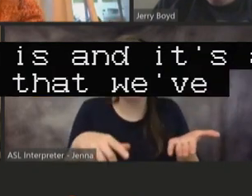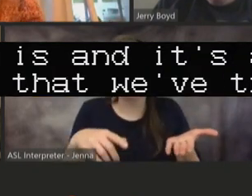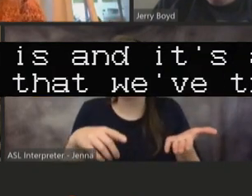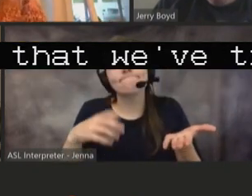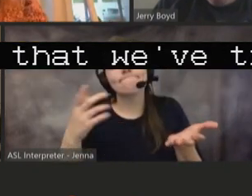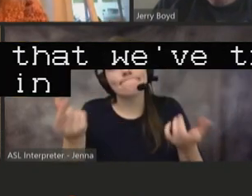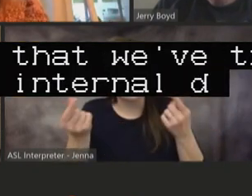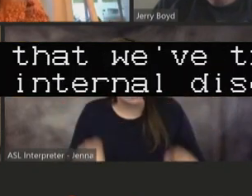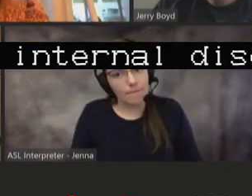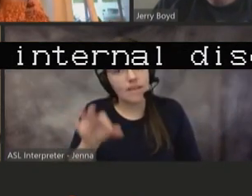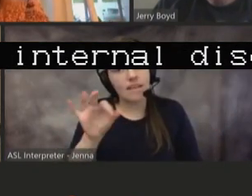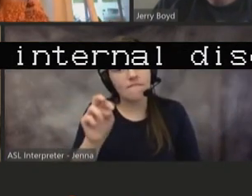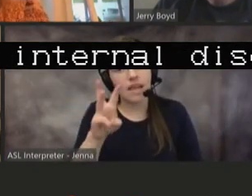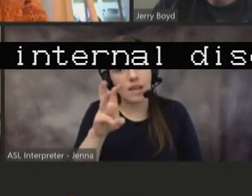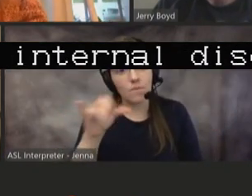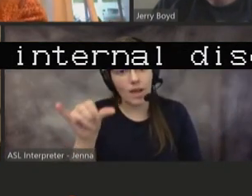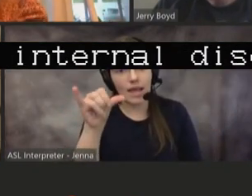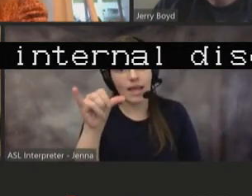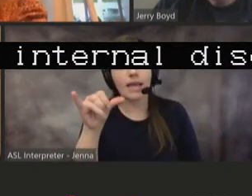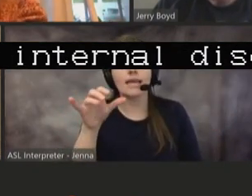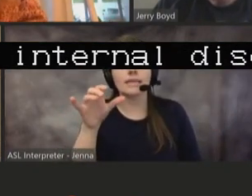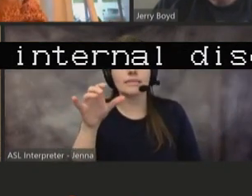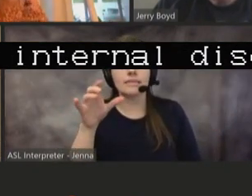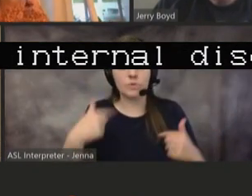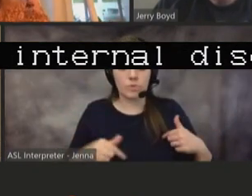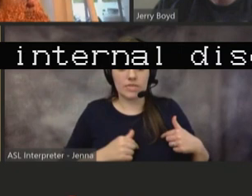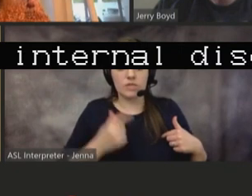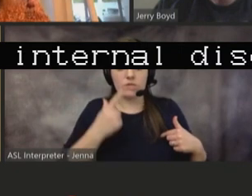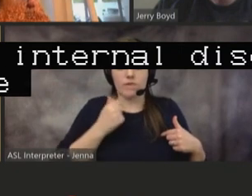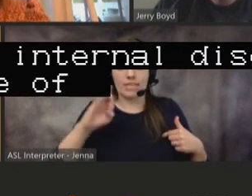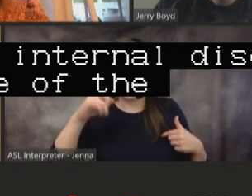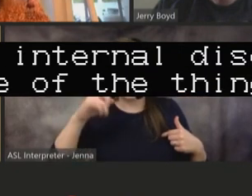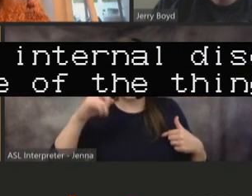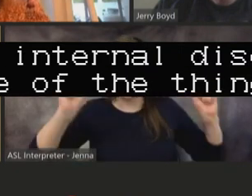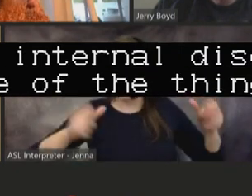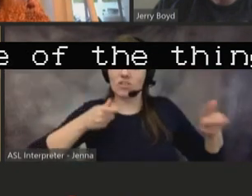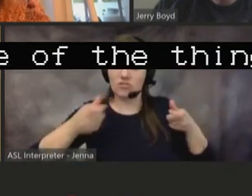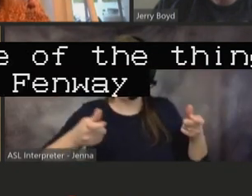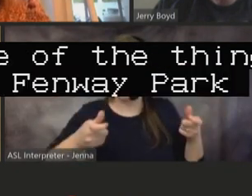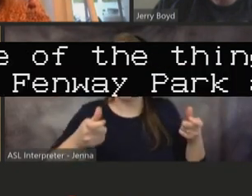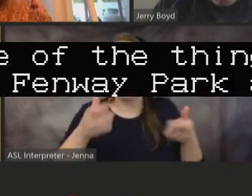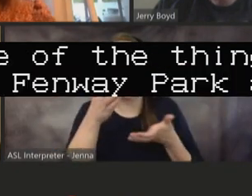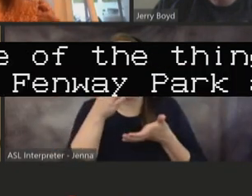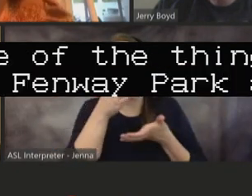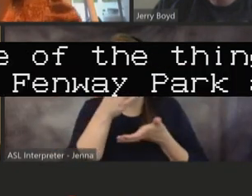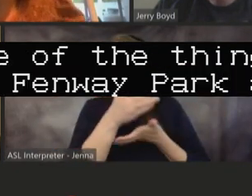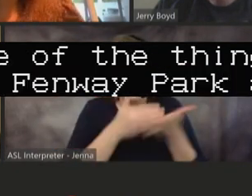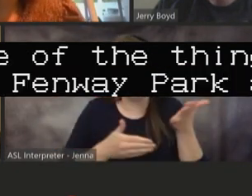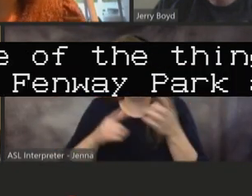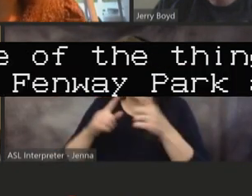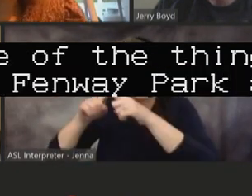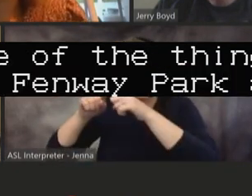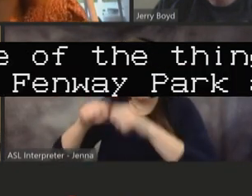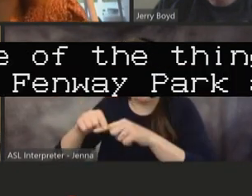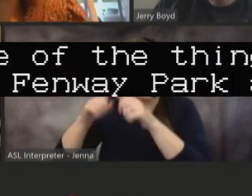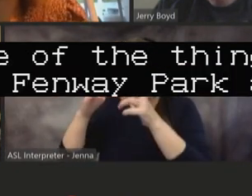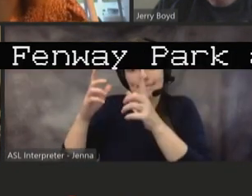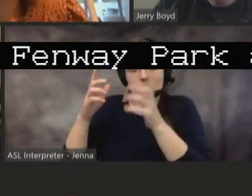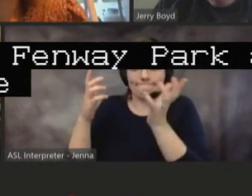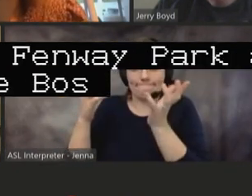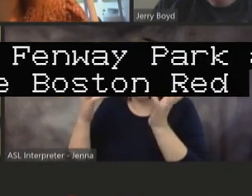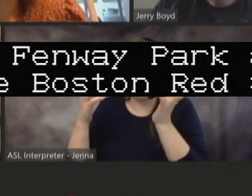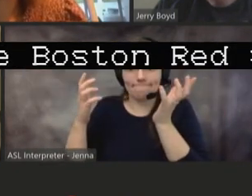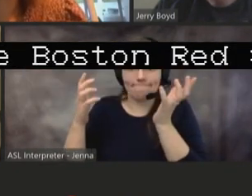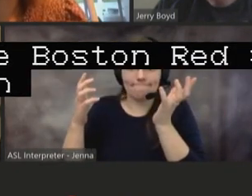Fenway Park are within the Boston Red Sox control, and some of them are in Major League Baseball control. So trying to get to